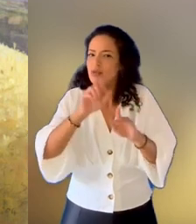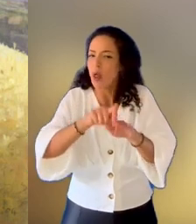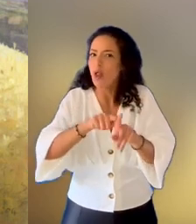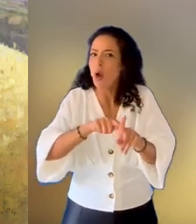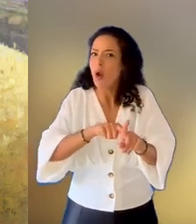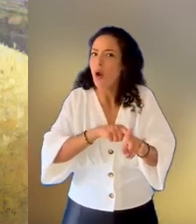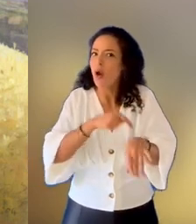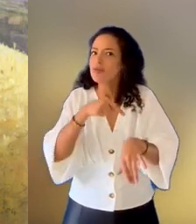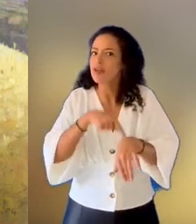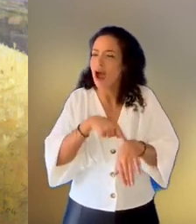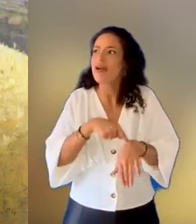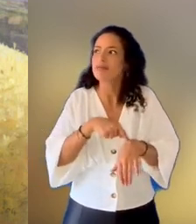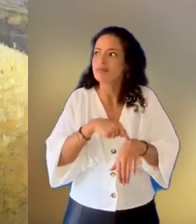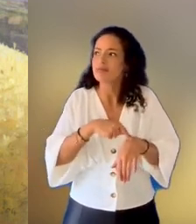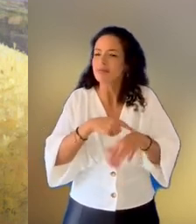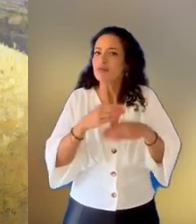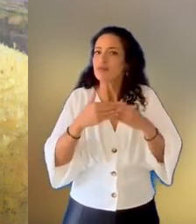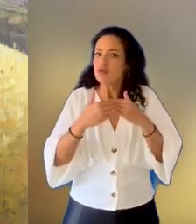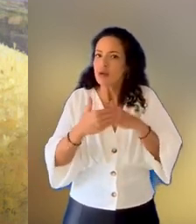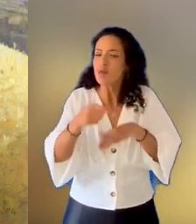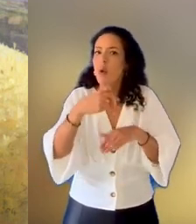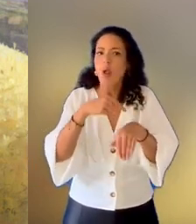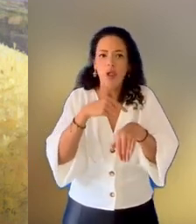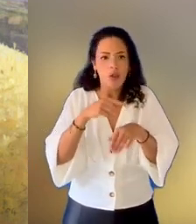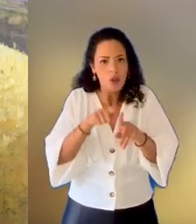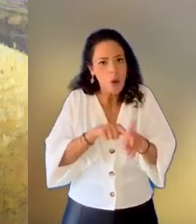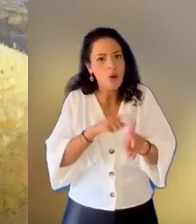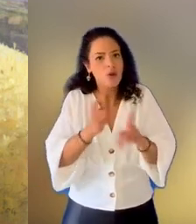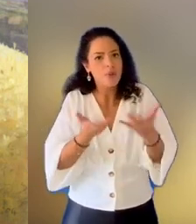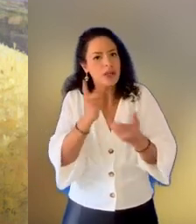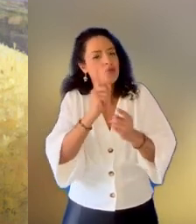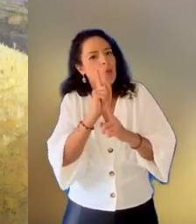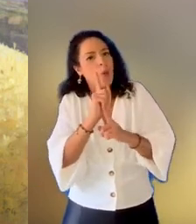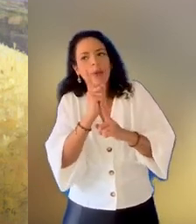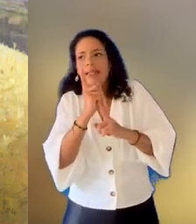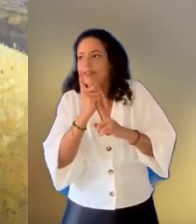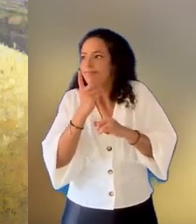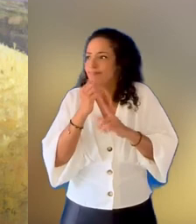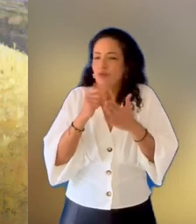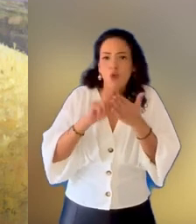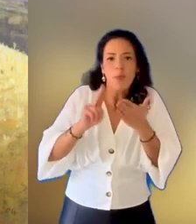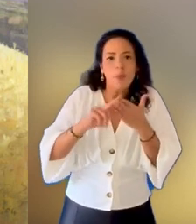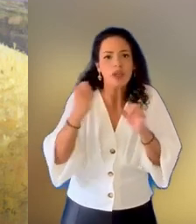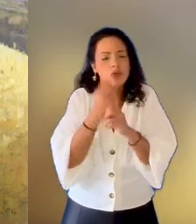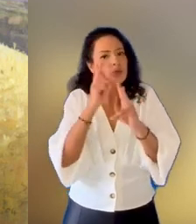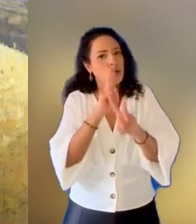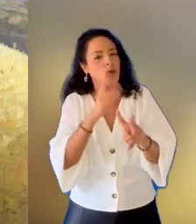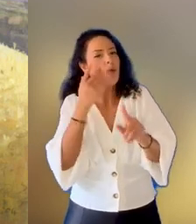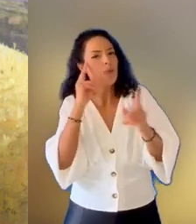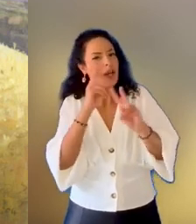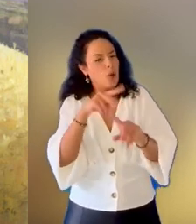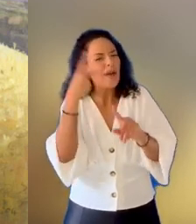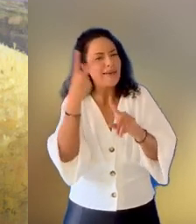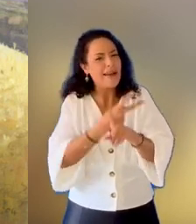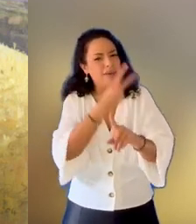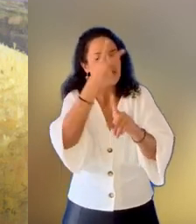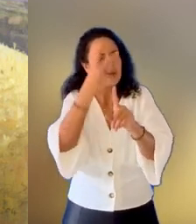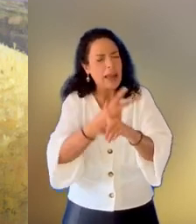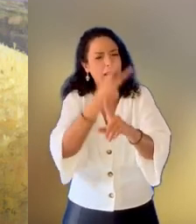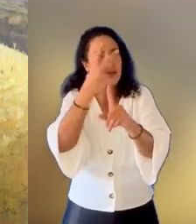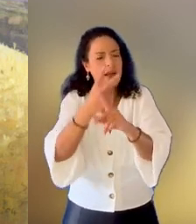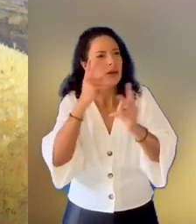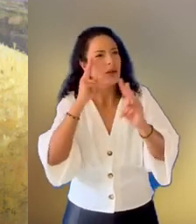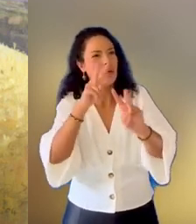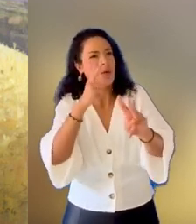far longer than we often spend looking at something. When we take the time to look, and particularly when we return to look again and again, we see something